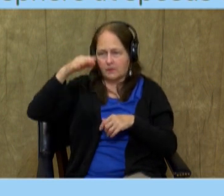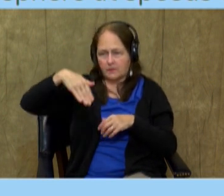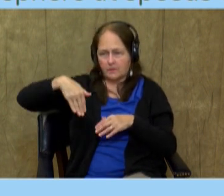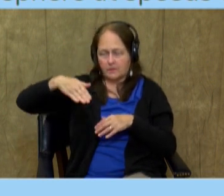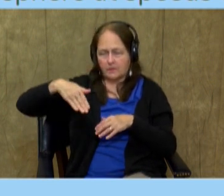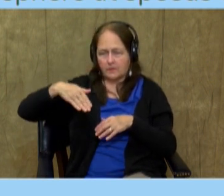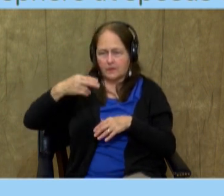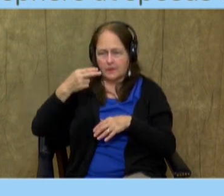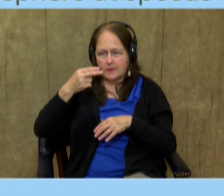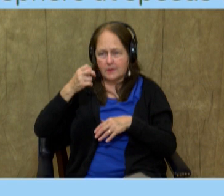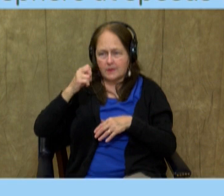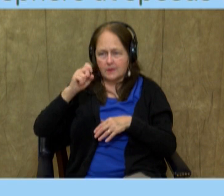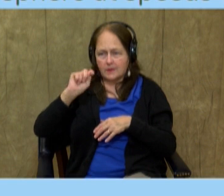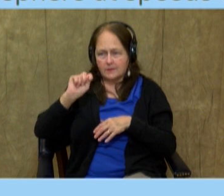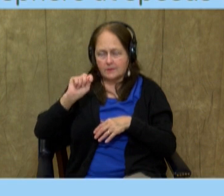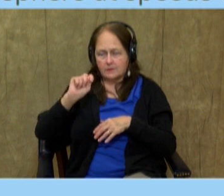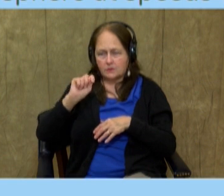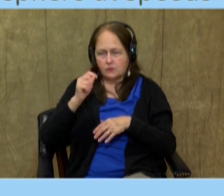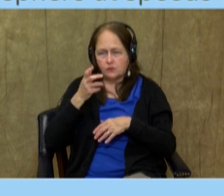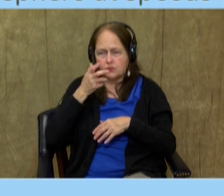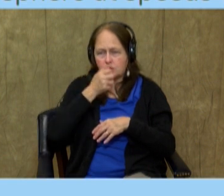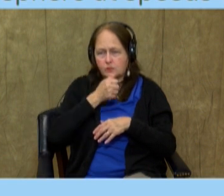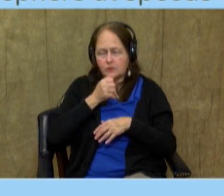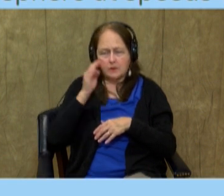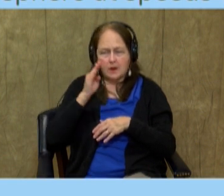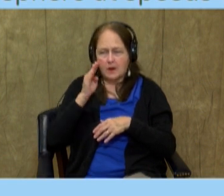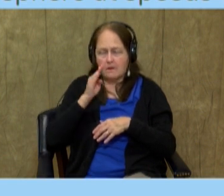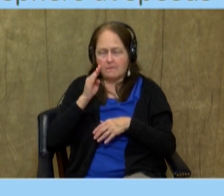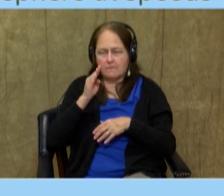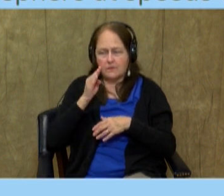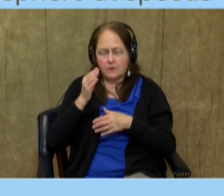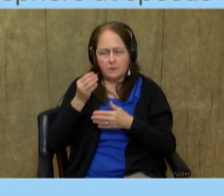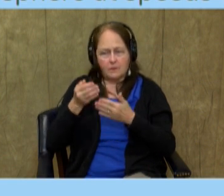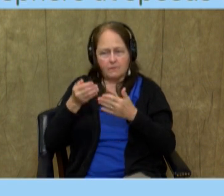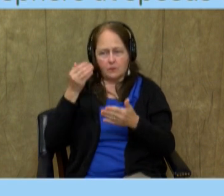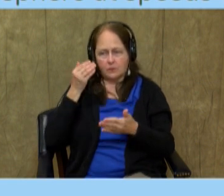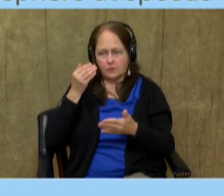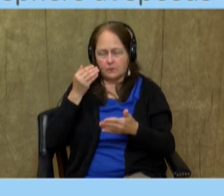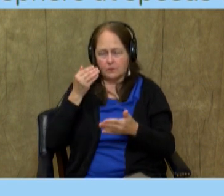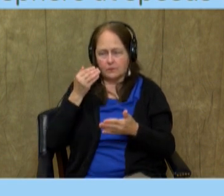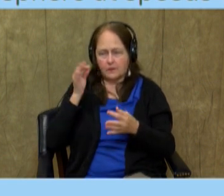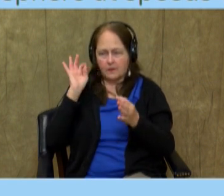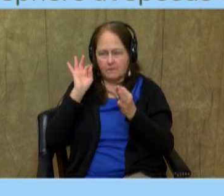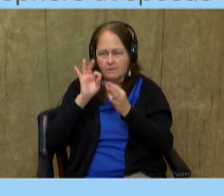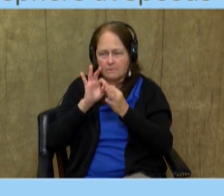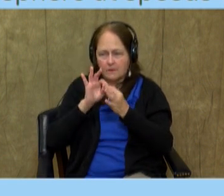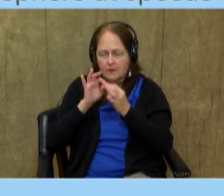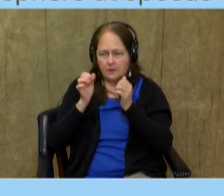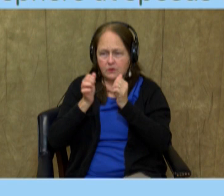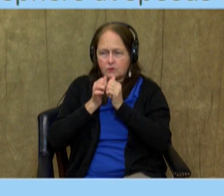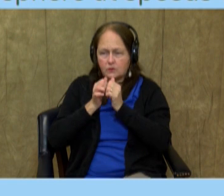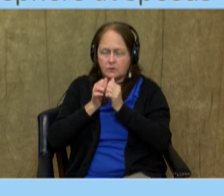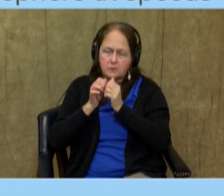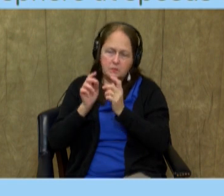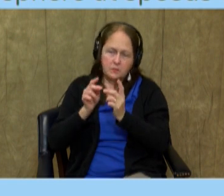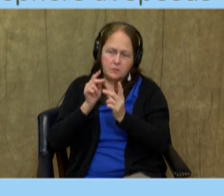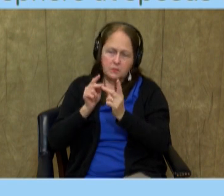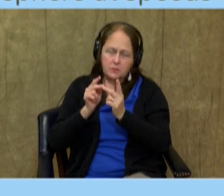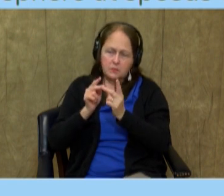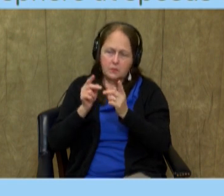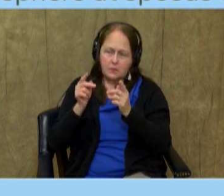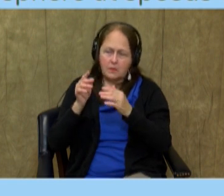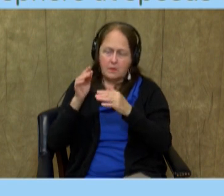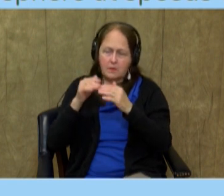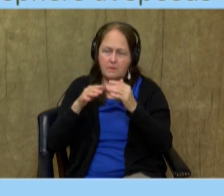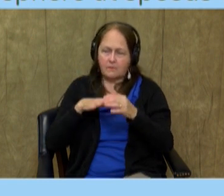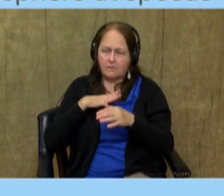standing heat and stresses several times more than have ever been experienced, fitted together with a precision better than the finest watch,